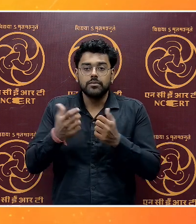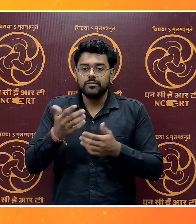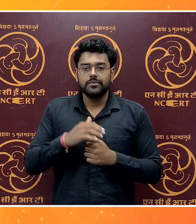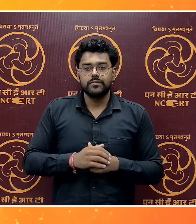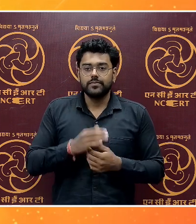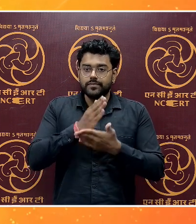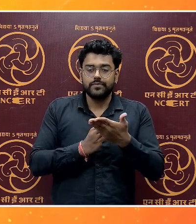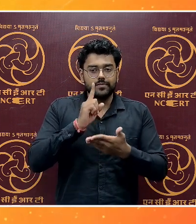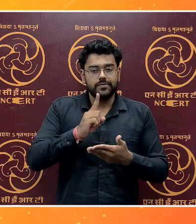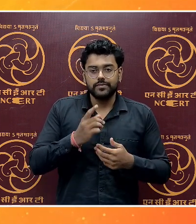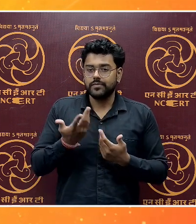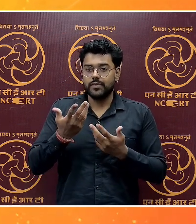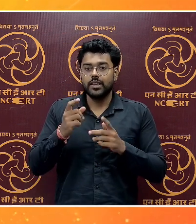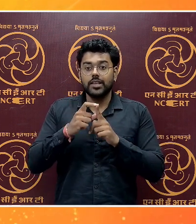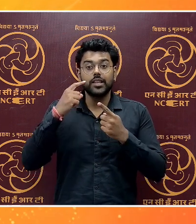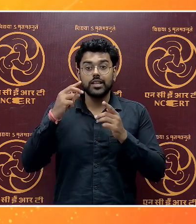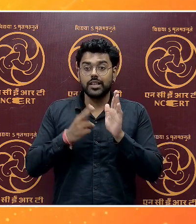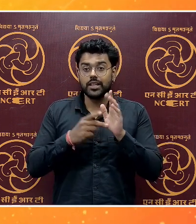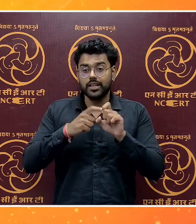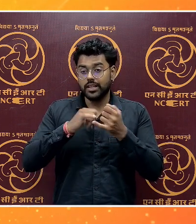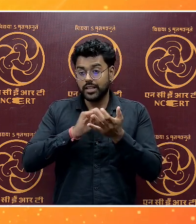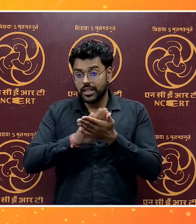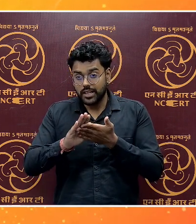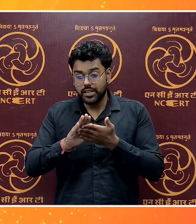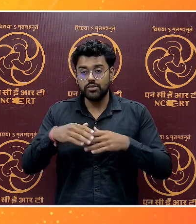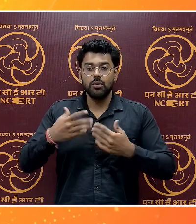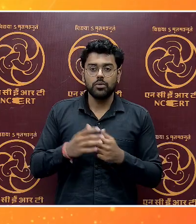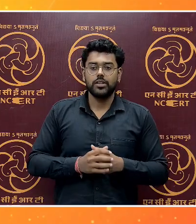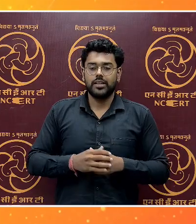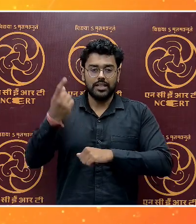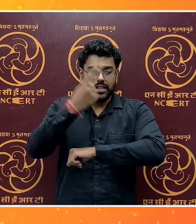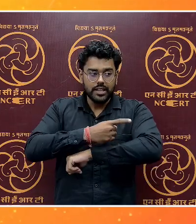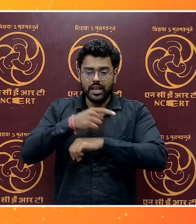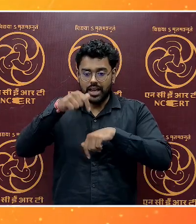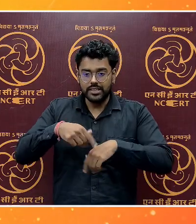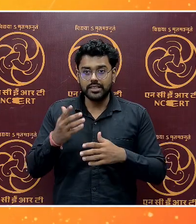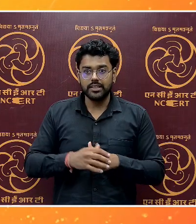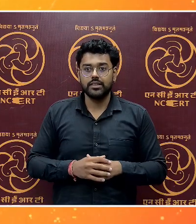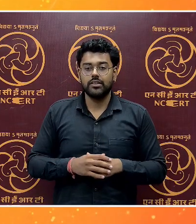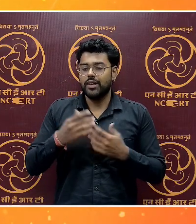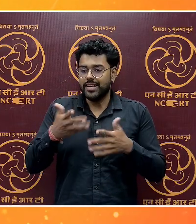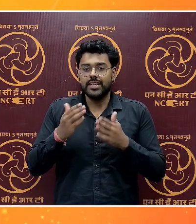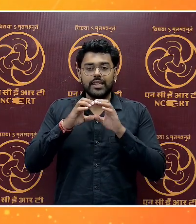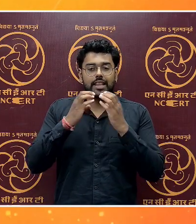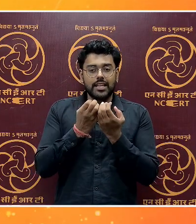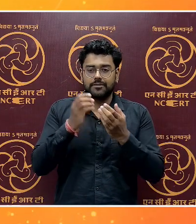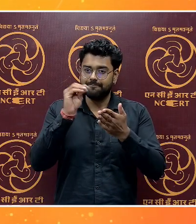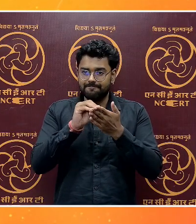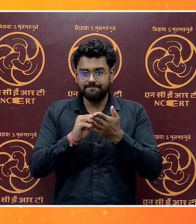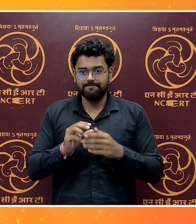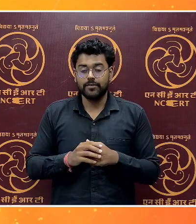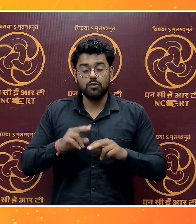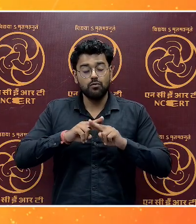part one screening done by Divyesh. Screening date, date will be today's date, for which class I have did, and